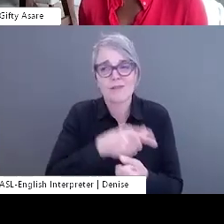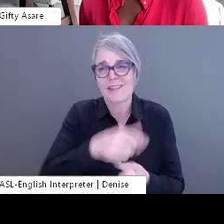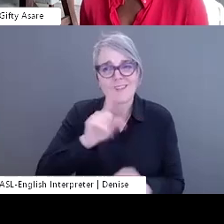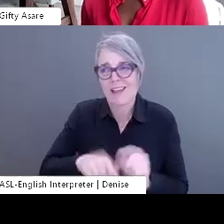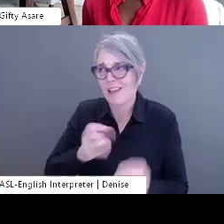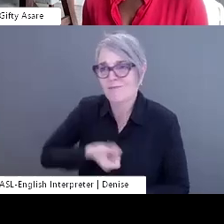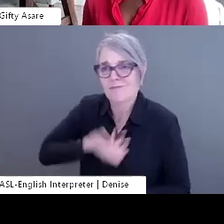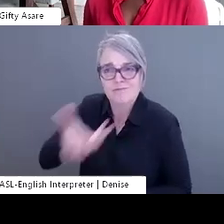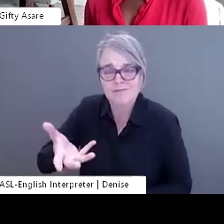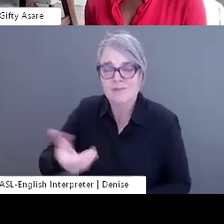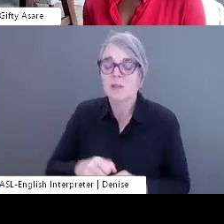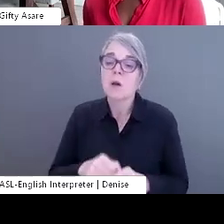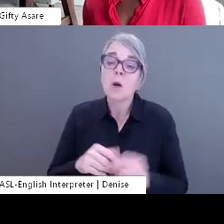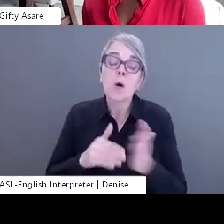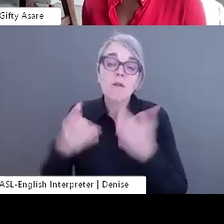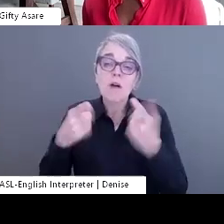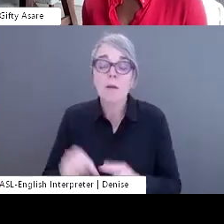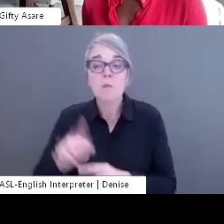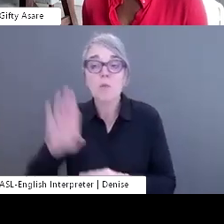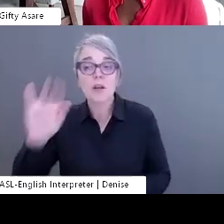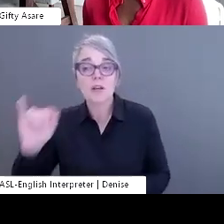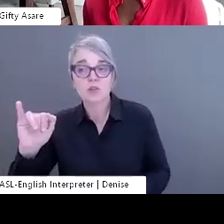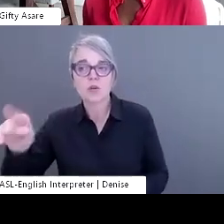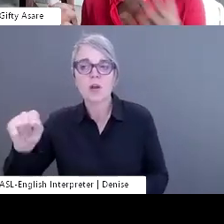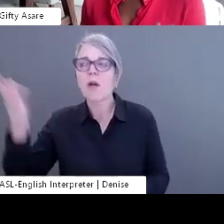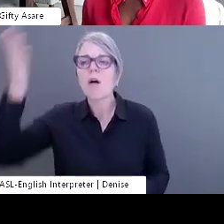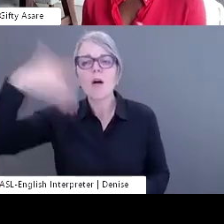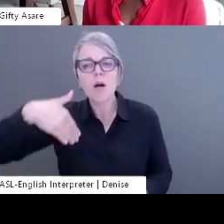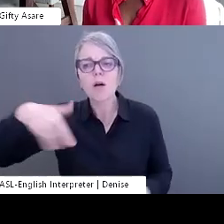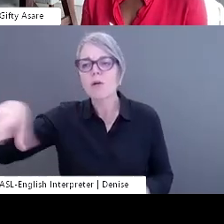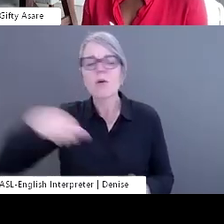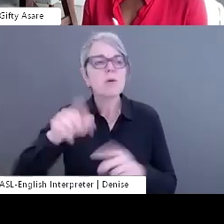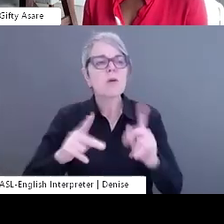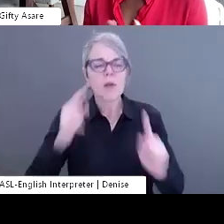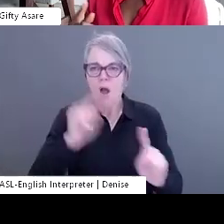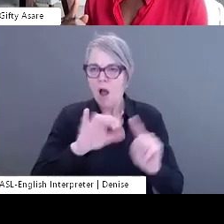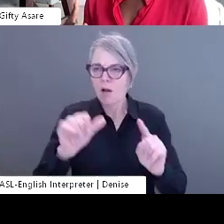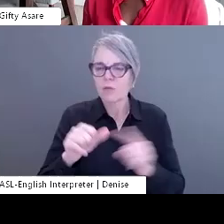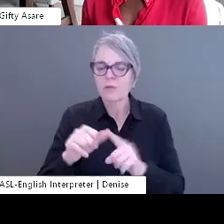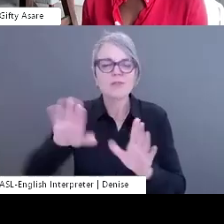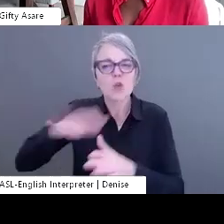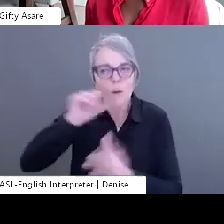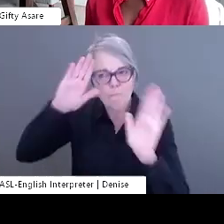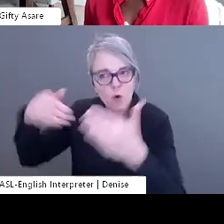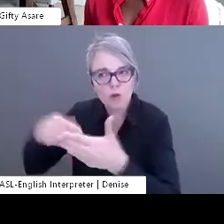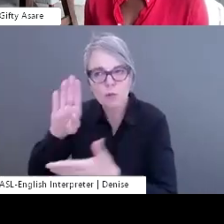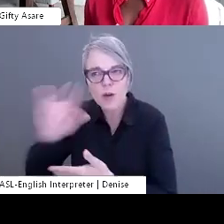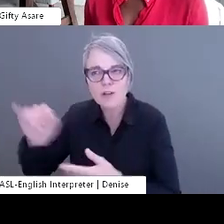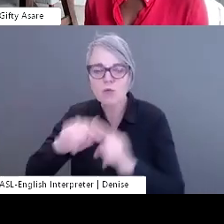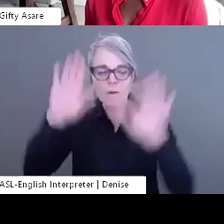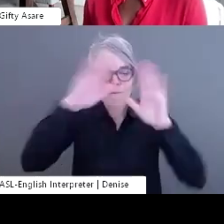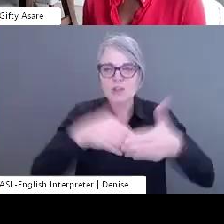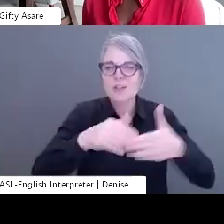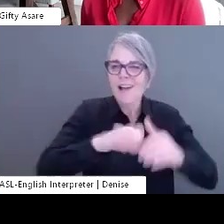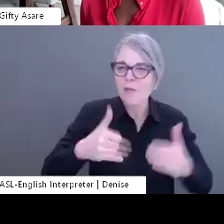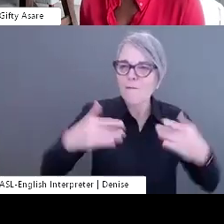overlooked for physical symptoms that seem more pressing to caregivers or service